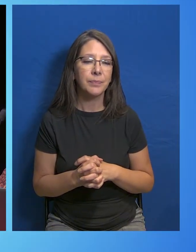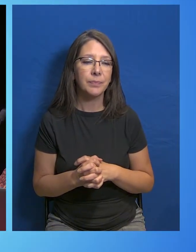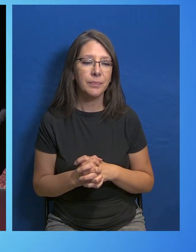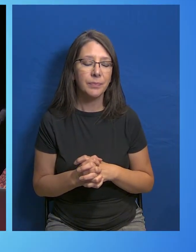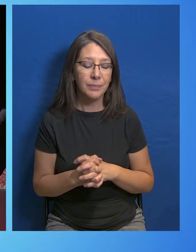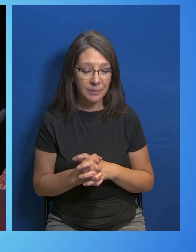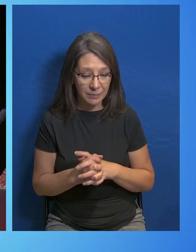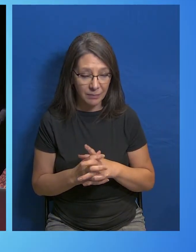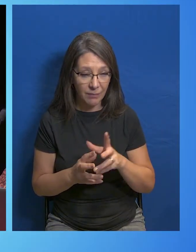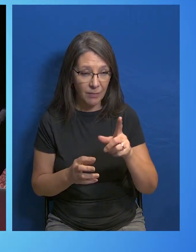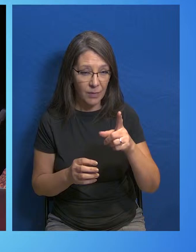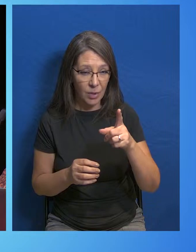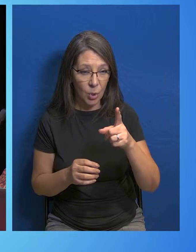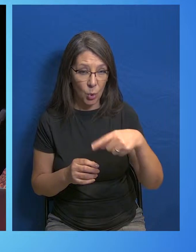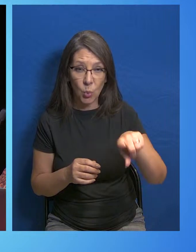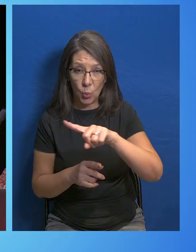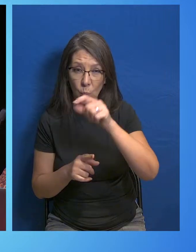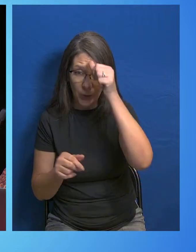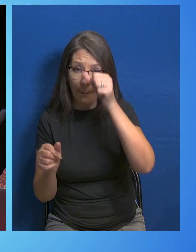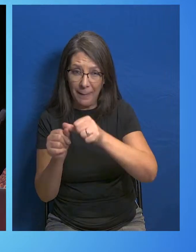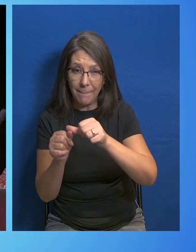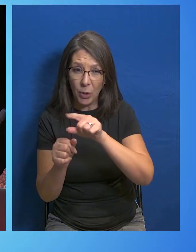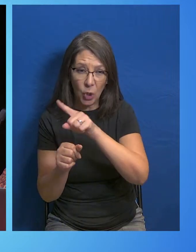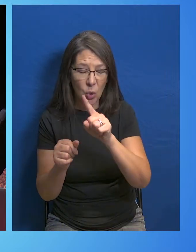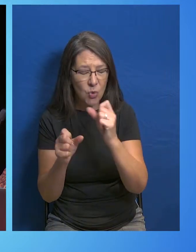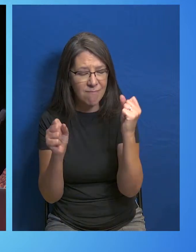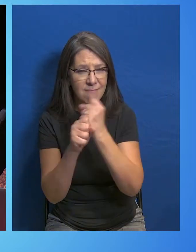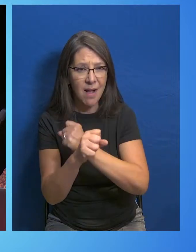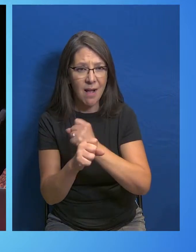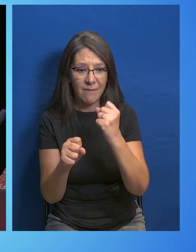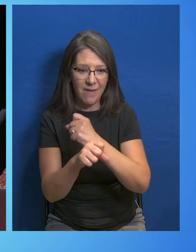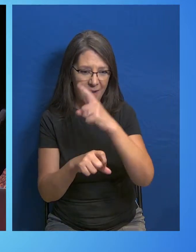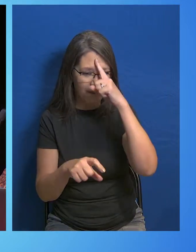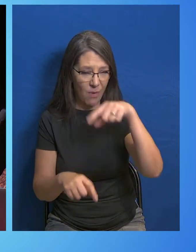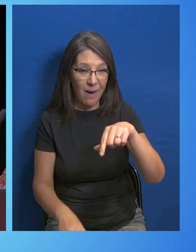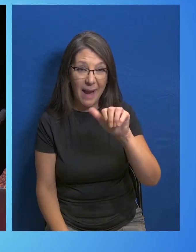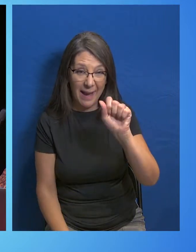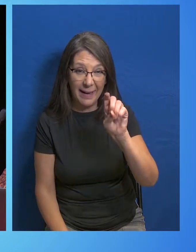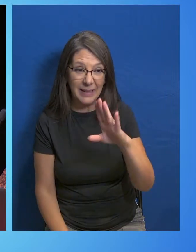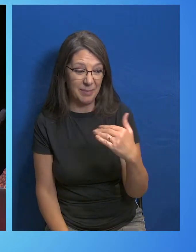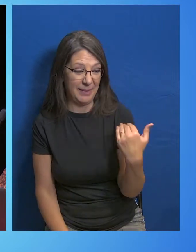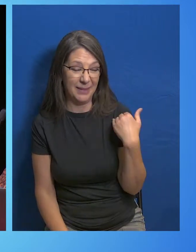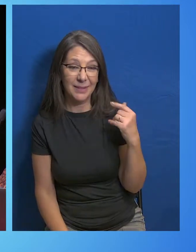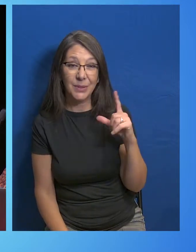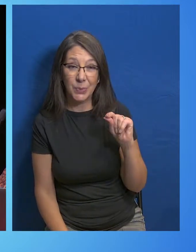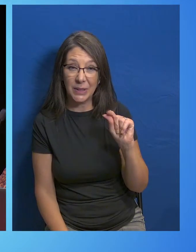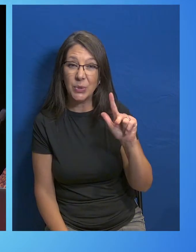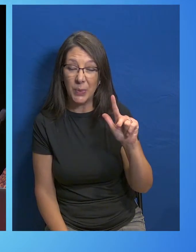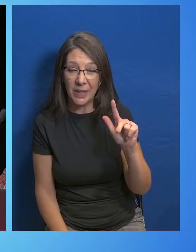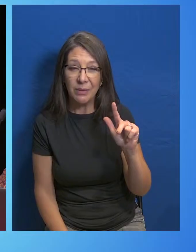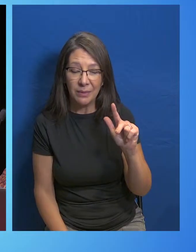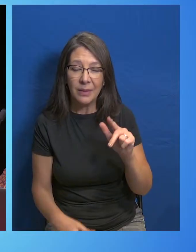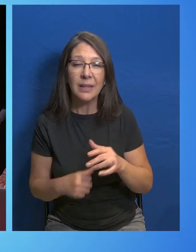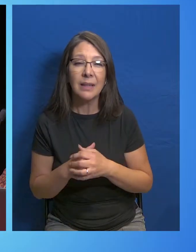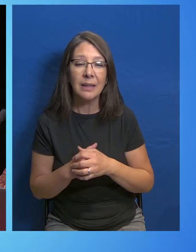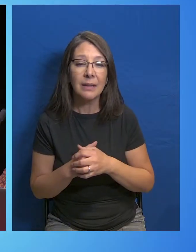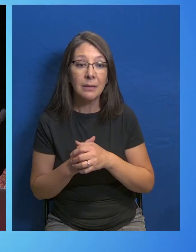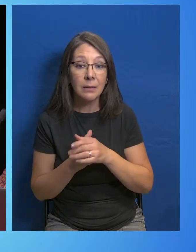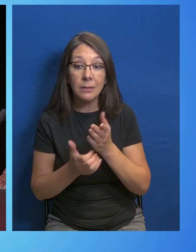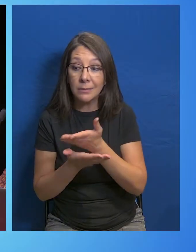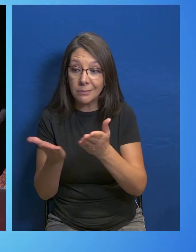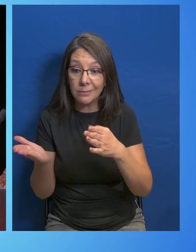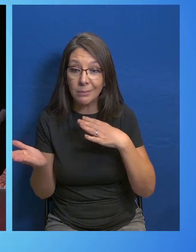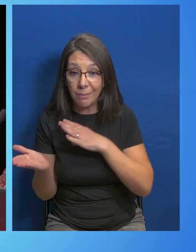Many of you remember fighting for that continuation bill in 2023. Some of you on the